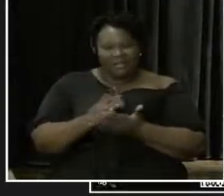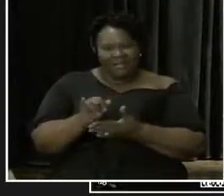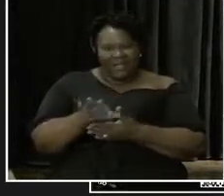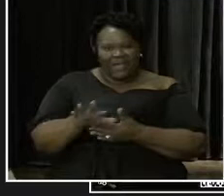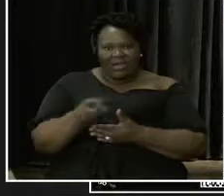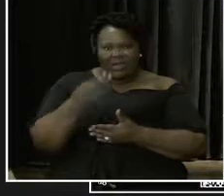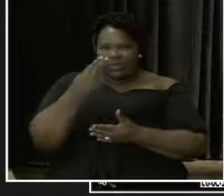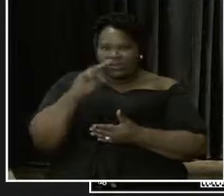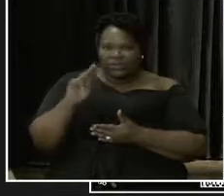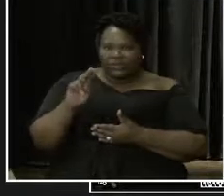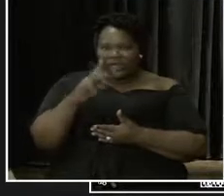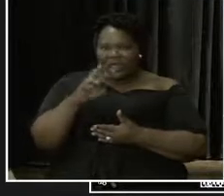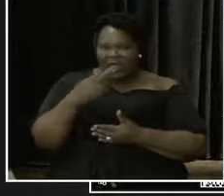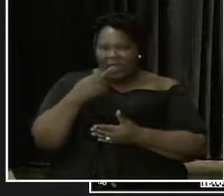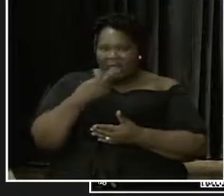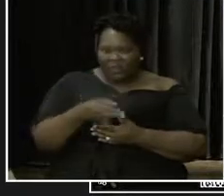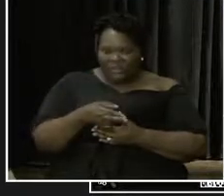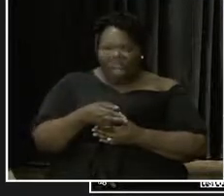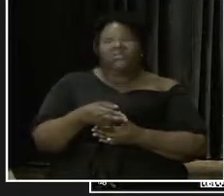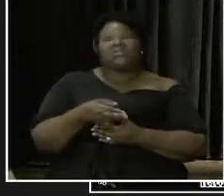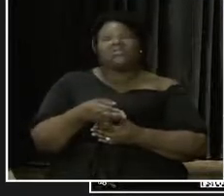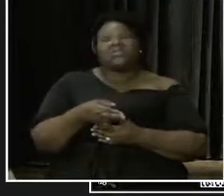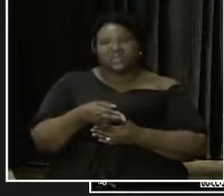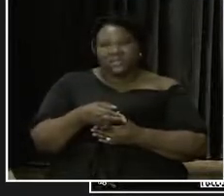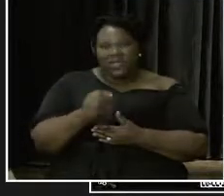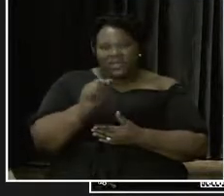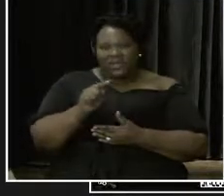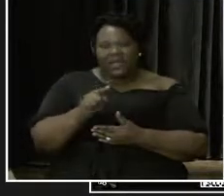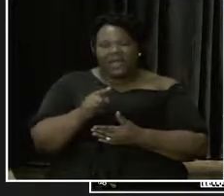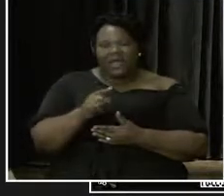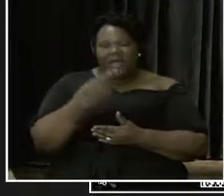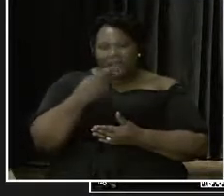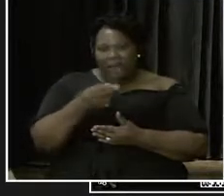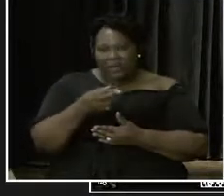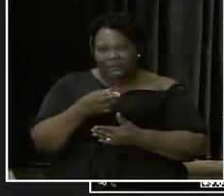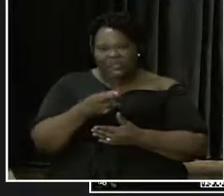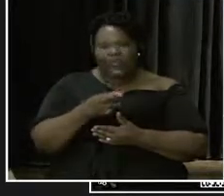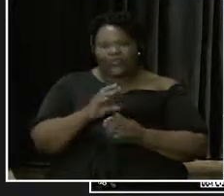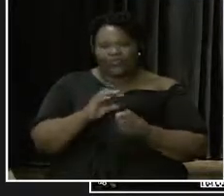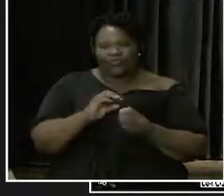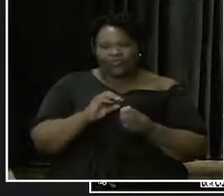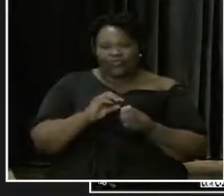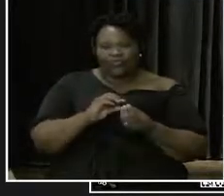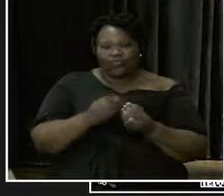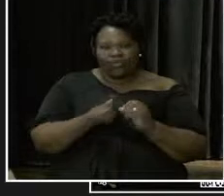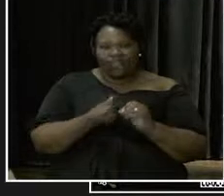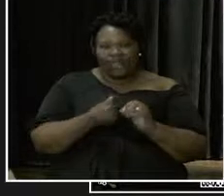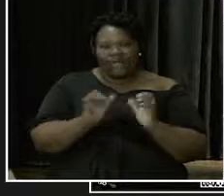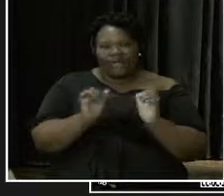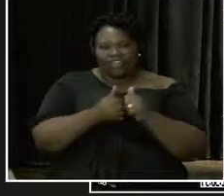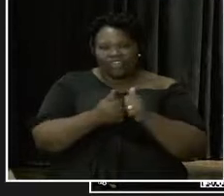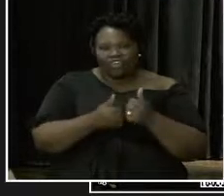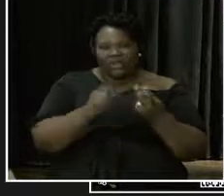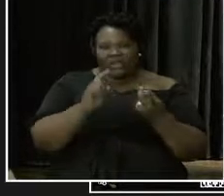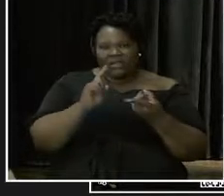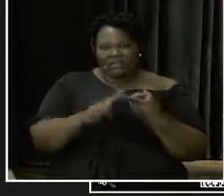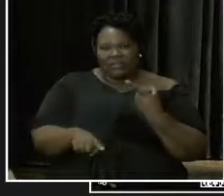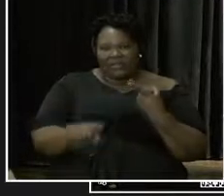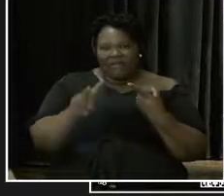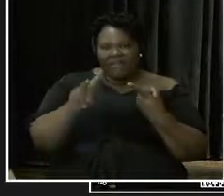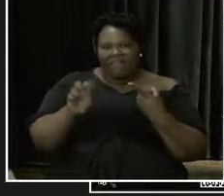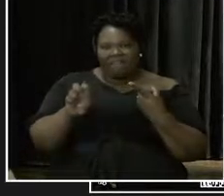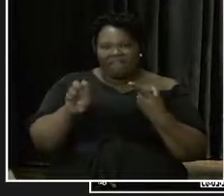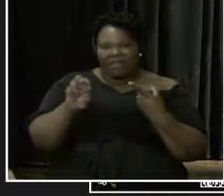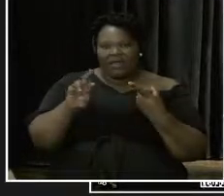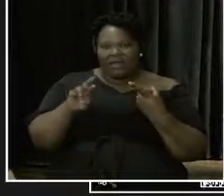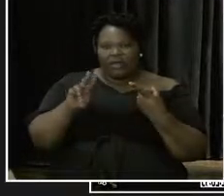rejecting the report. This report is also trying to address the current challenges that we're having in Verulam, in those metropolis stations, in